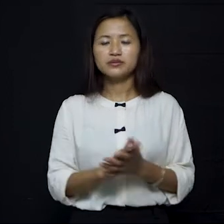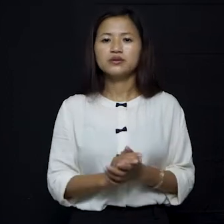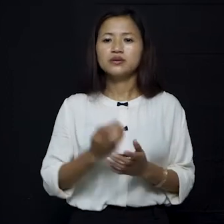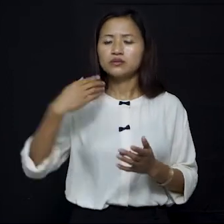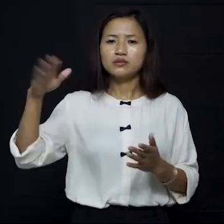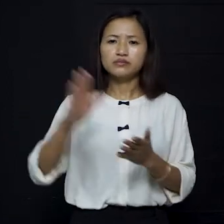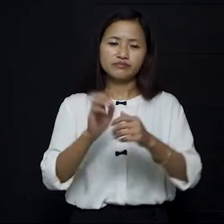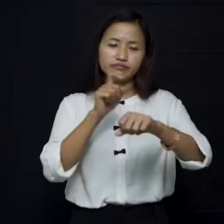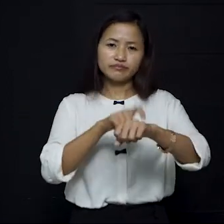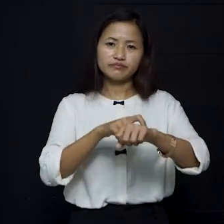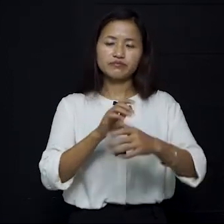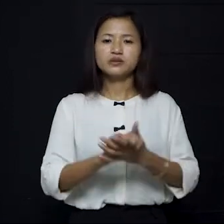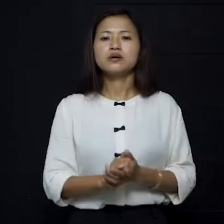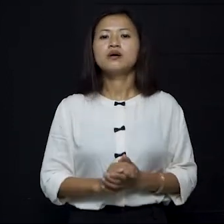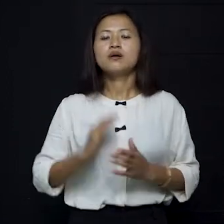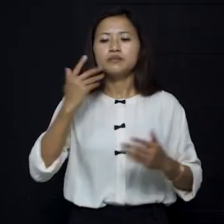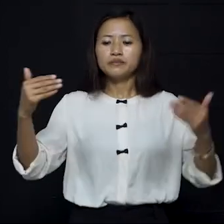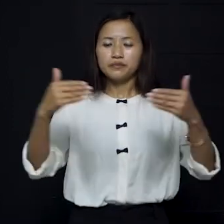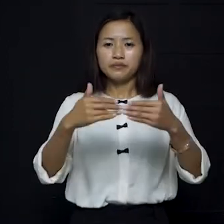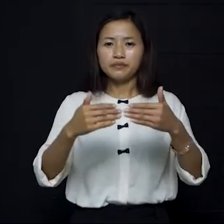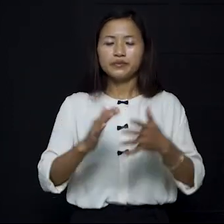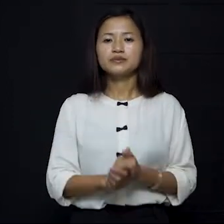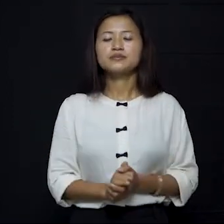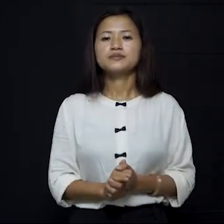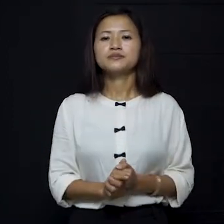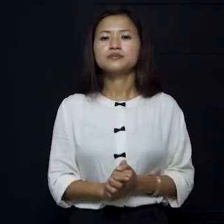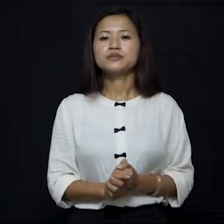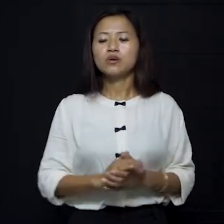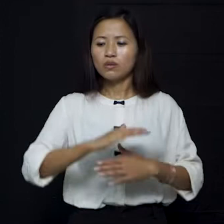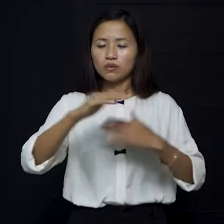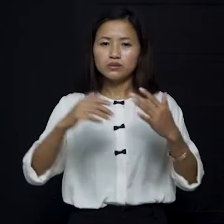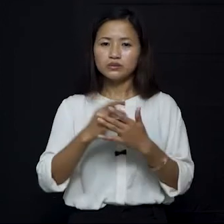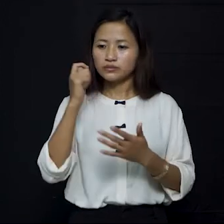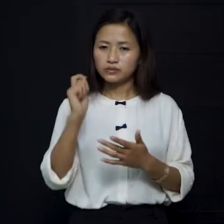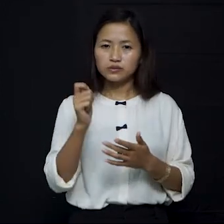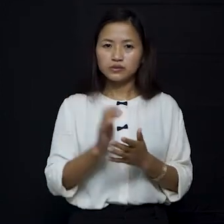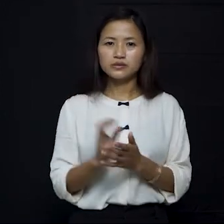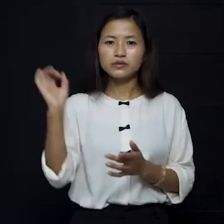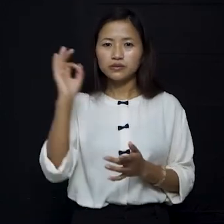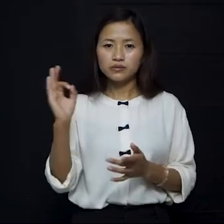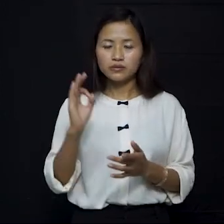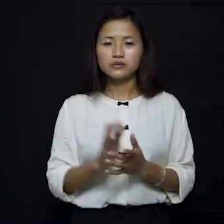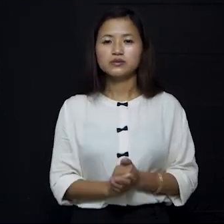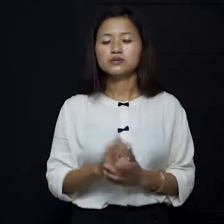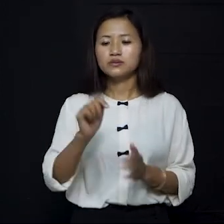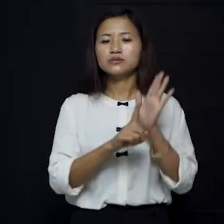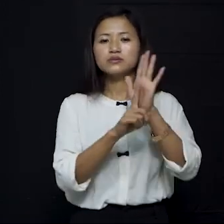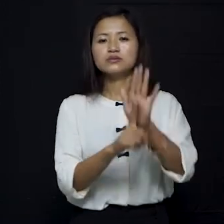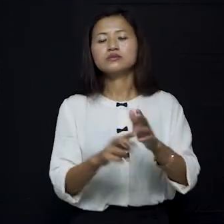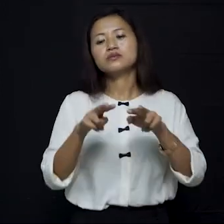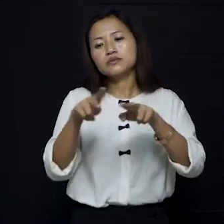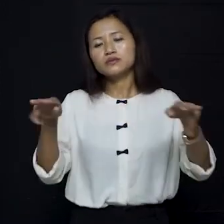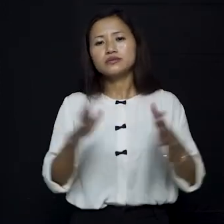to school at that time when I met him, or when I was already working in the office, okay. So that shows the